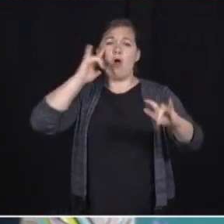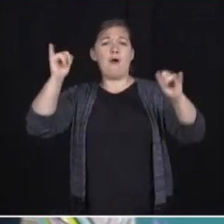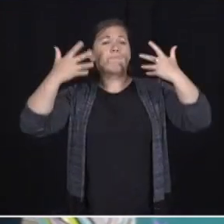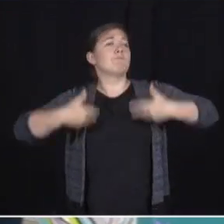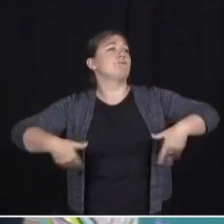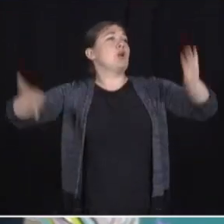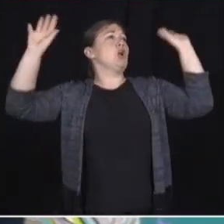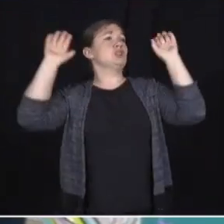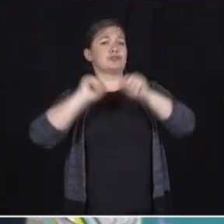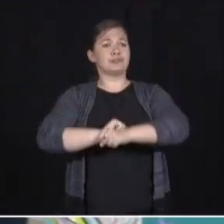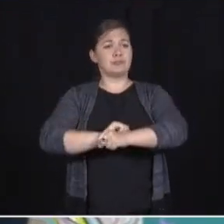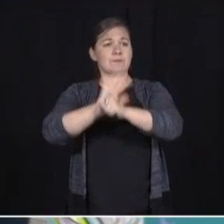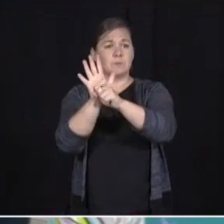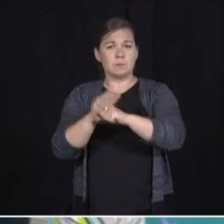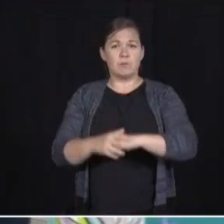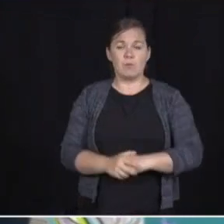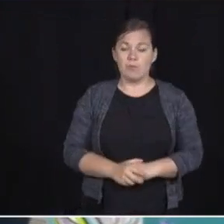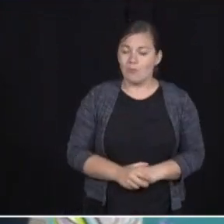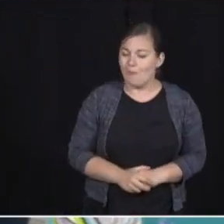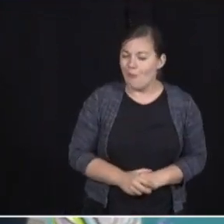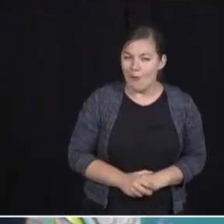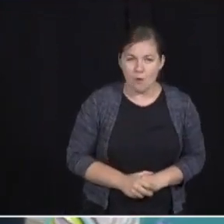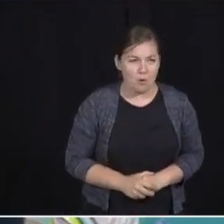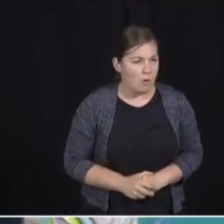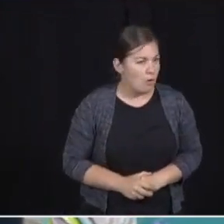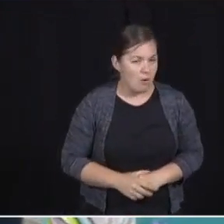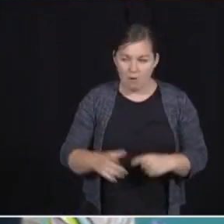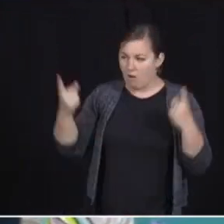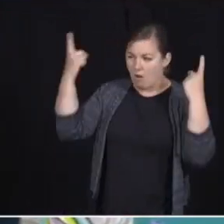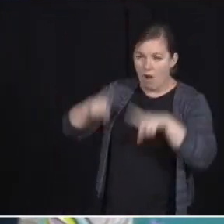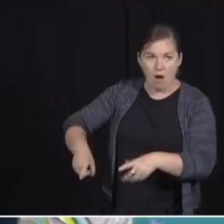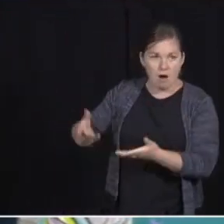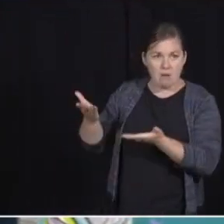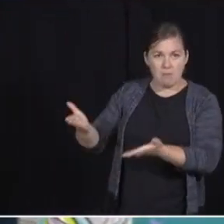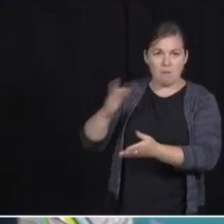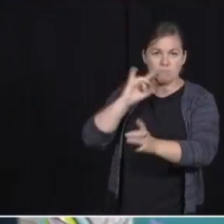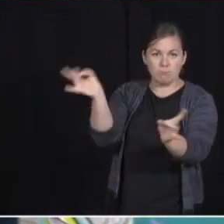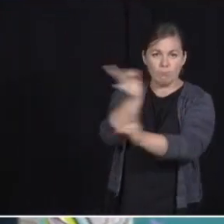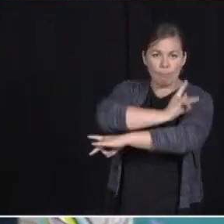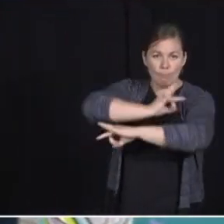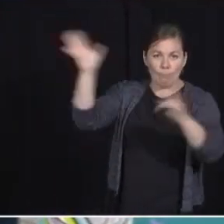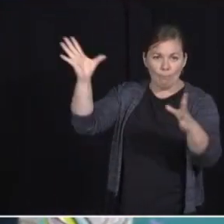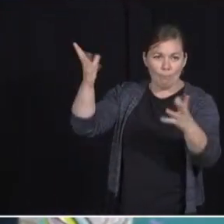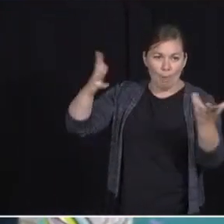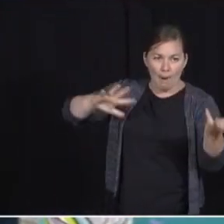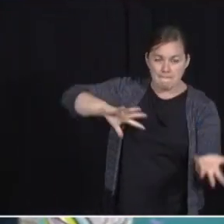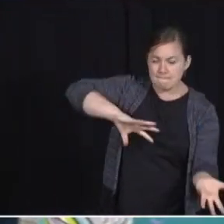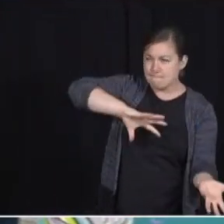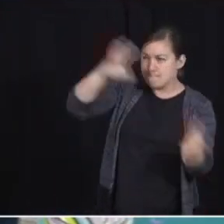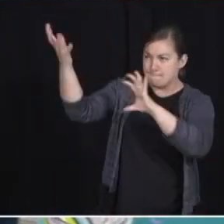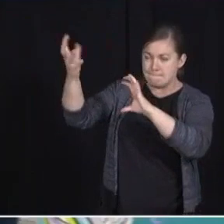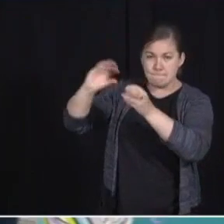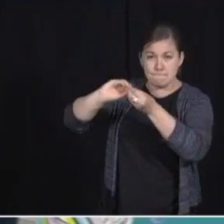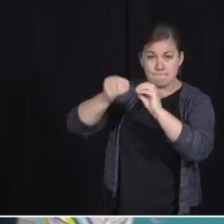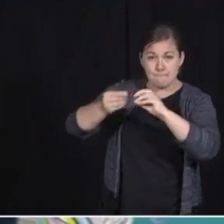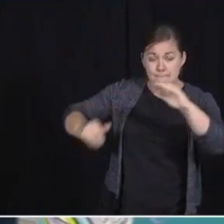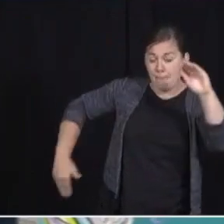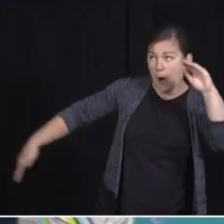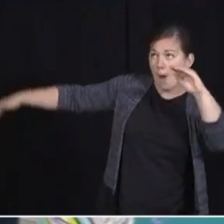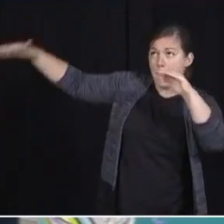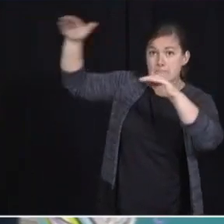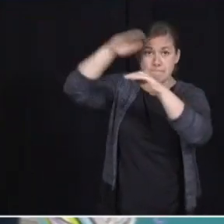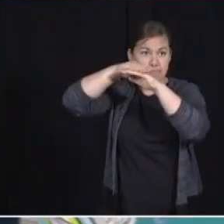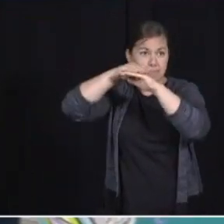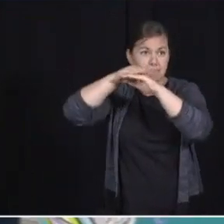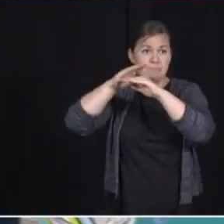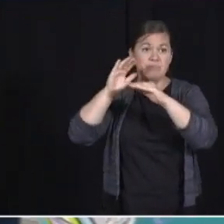look at what happened since then to know how devastating it has been. Some regions aren't letting their kids go back to school